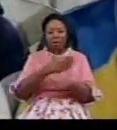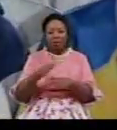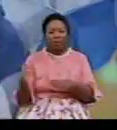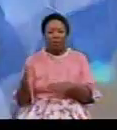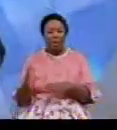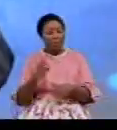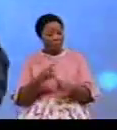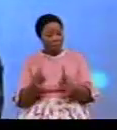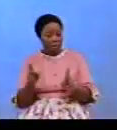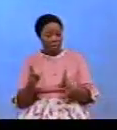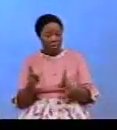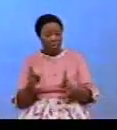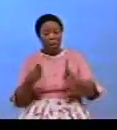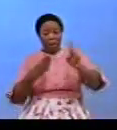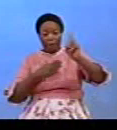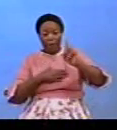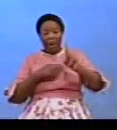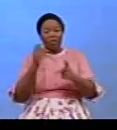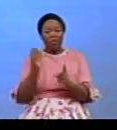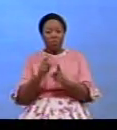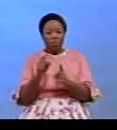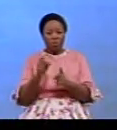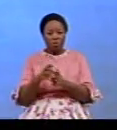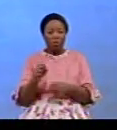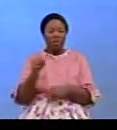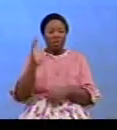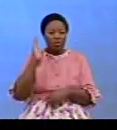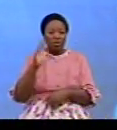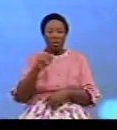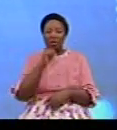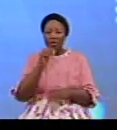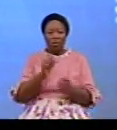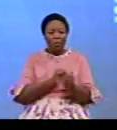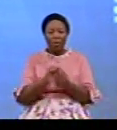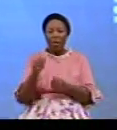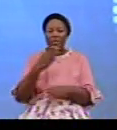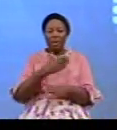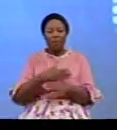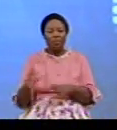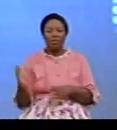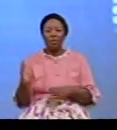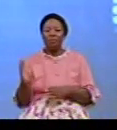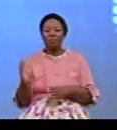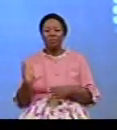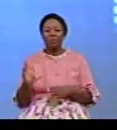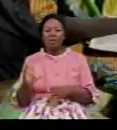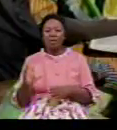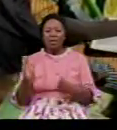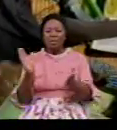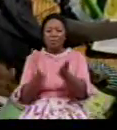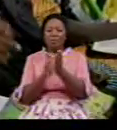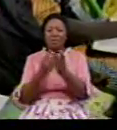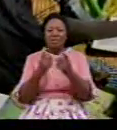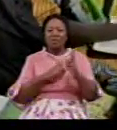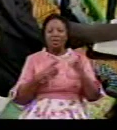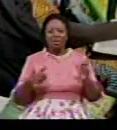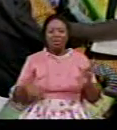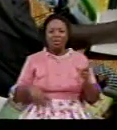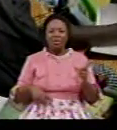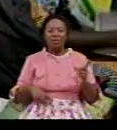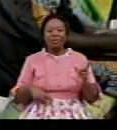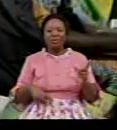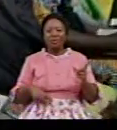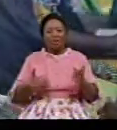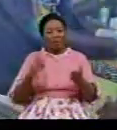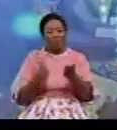upon blessings will come from heaven and come upon your life in Jesus' name. Heads